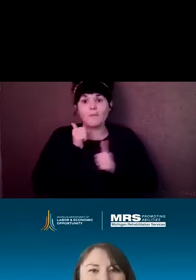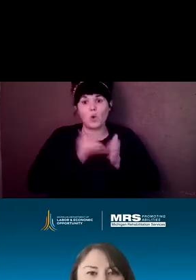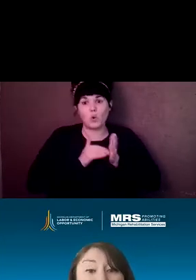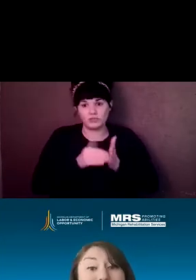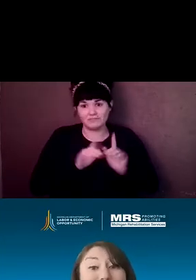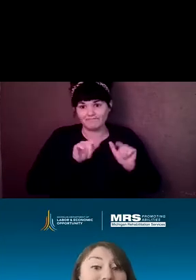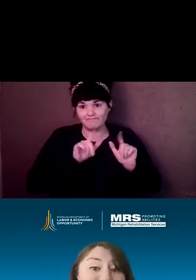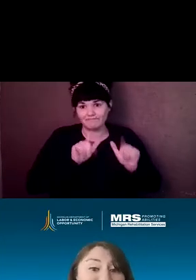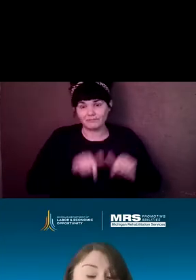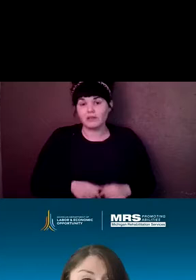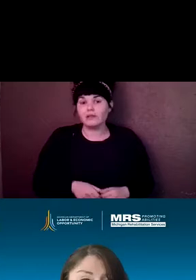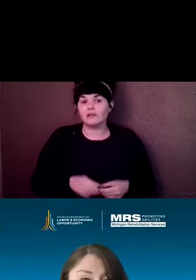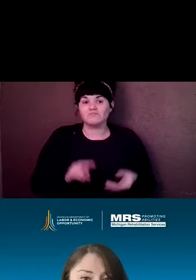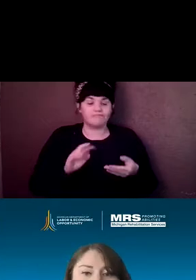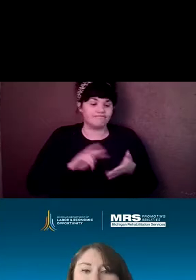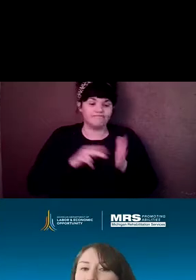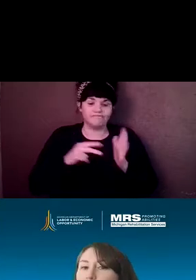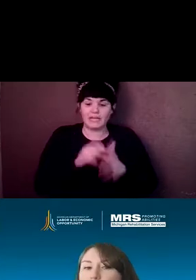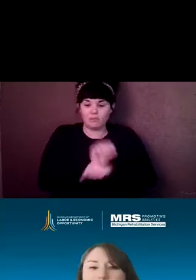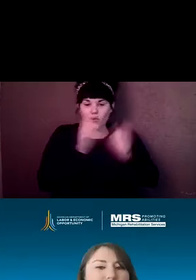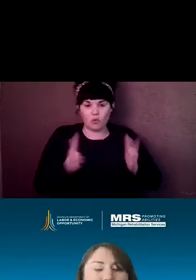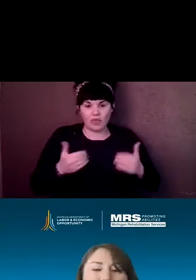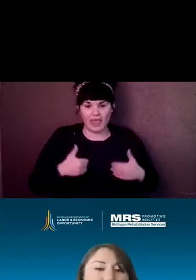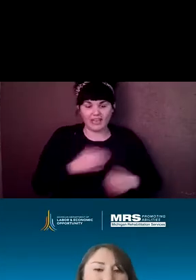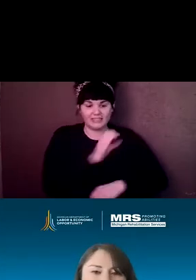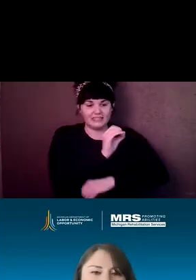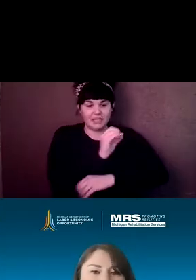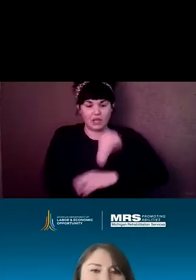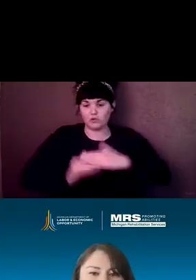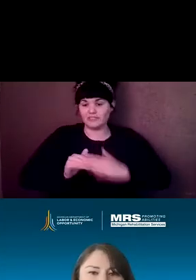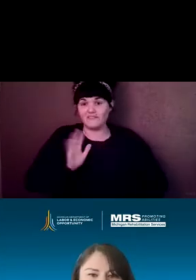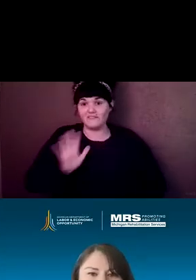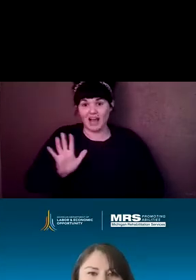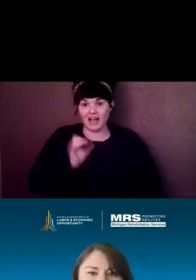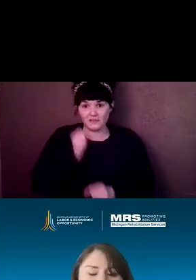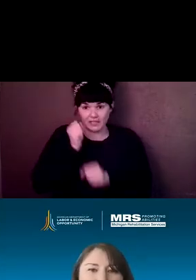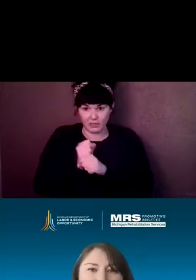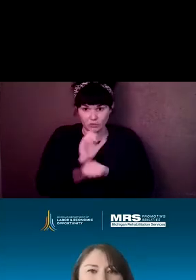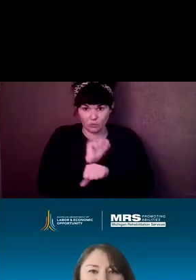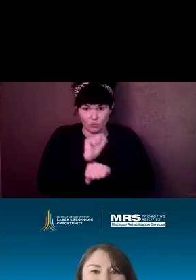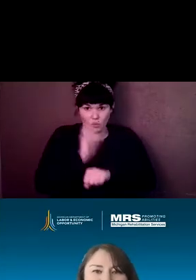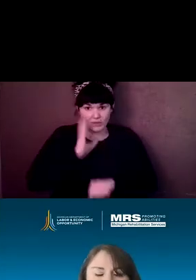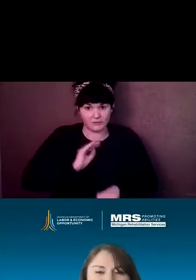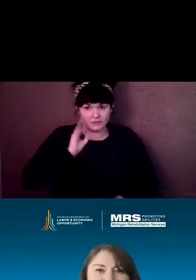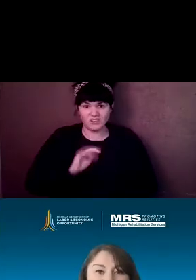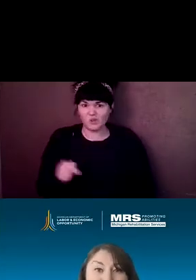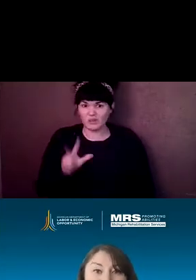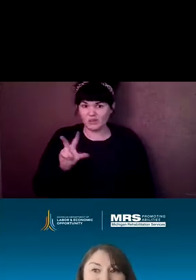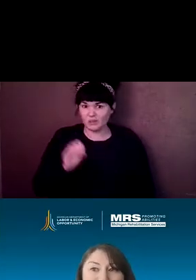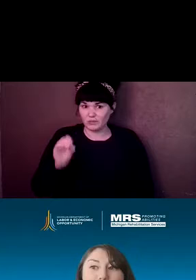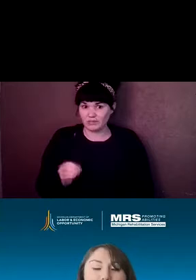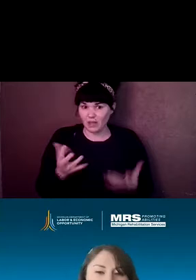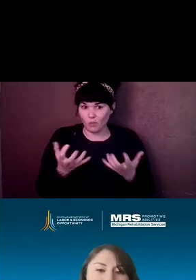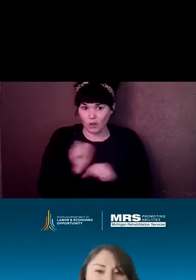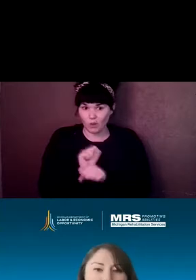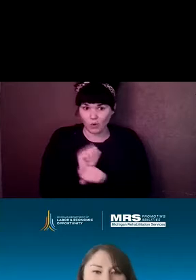of 0 to 5 years. Only 30% of them wanted to work